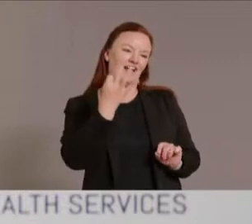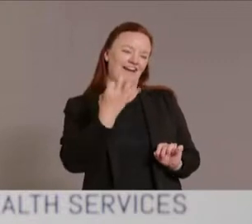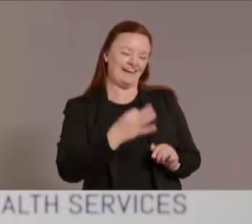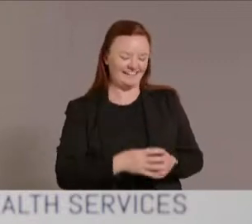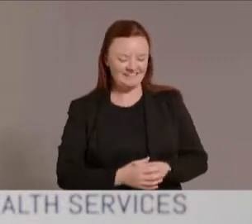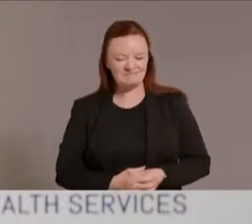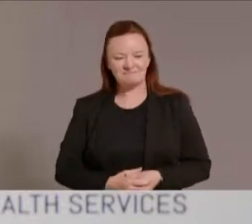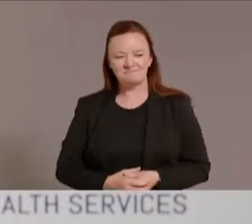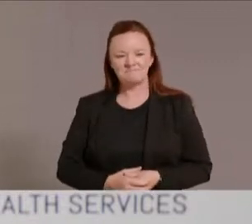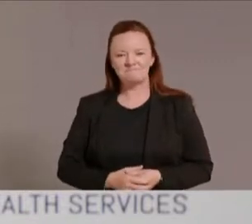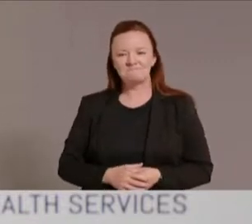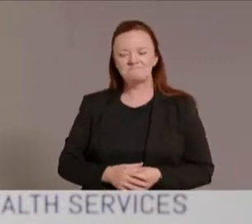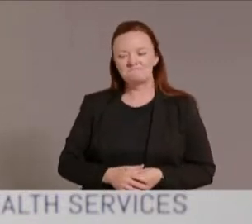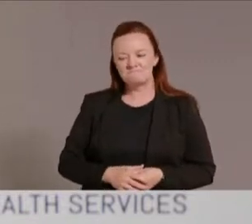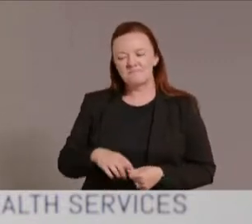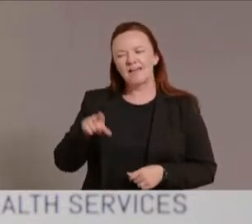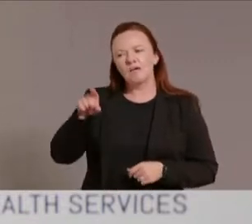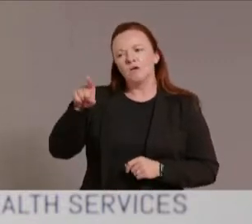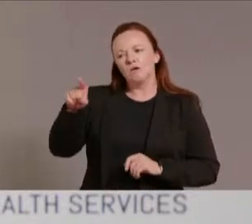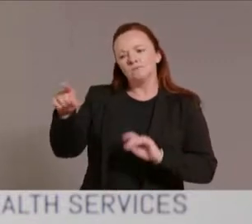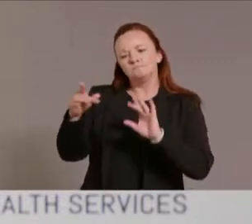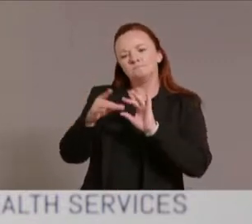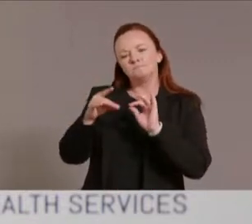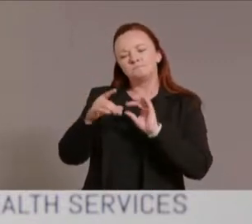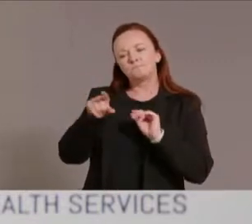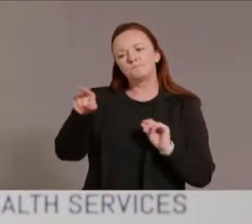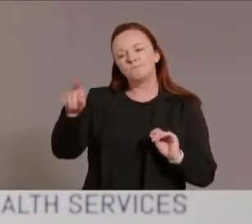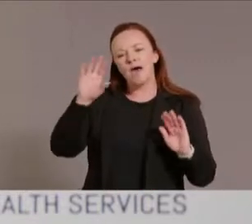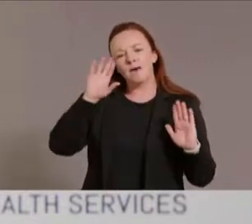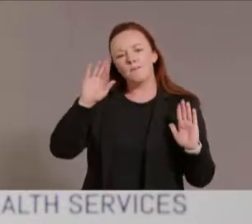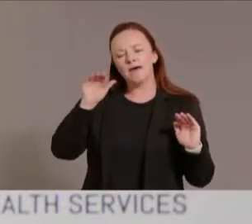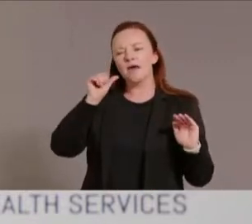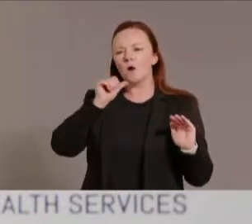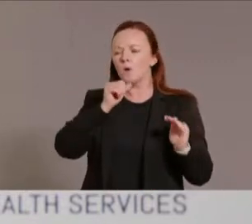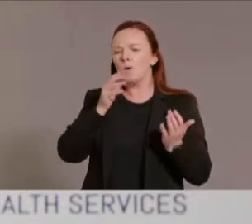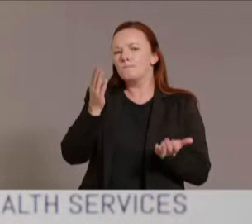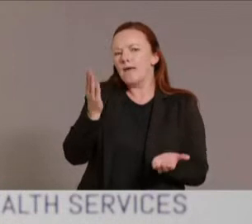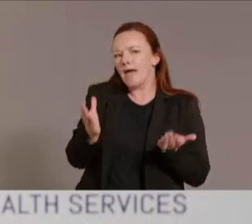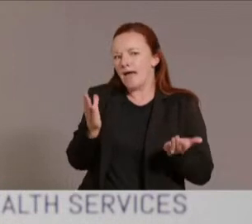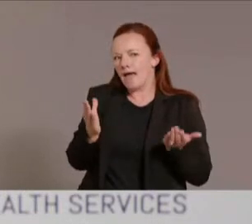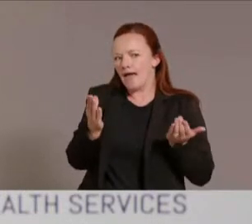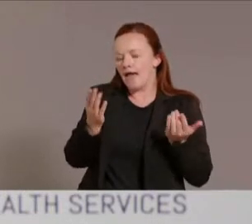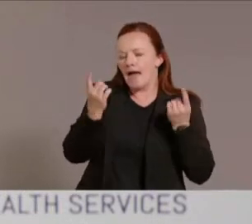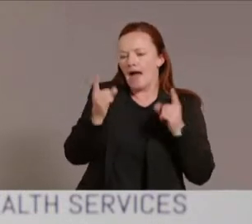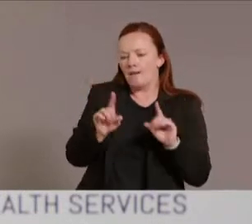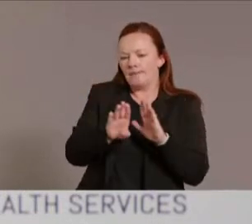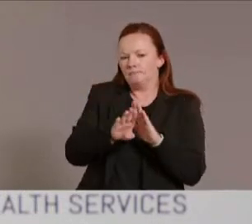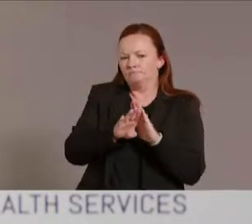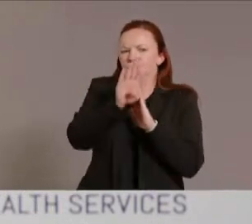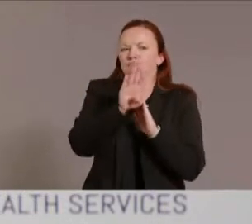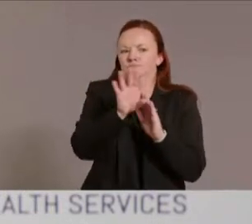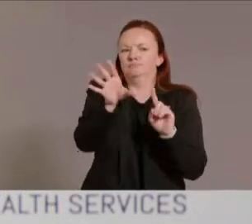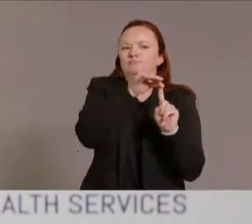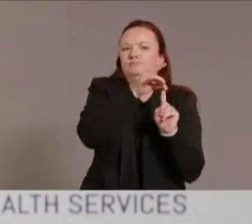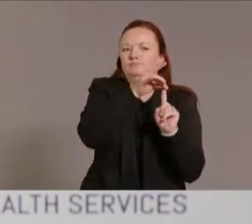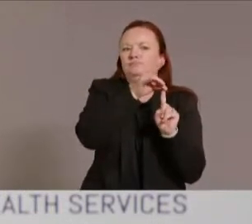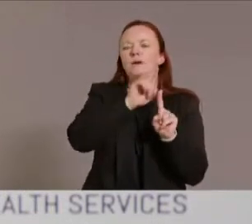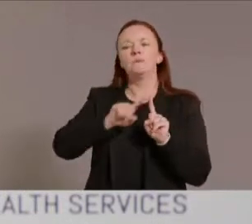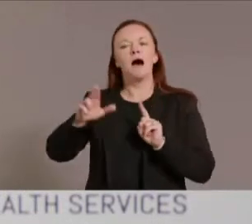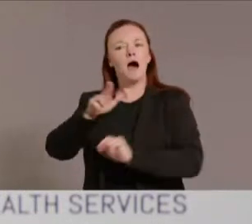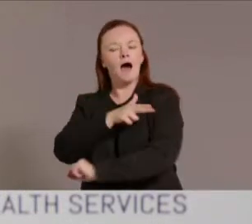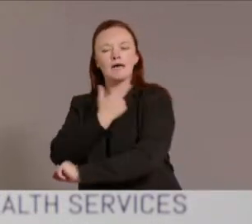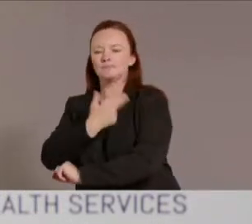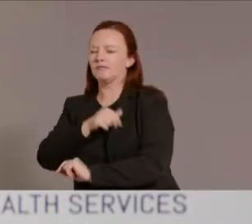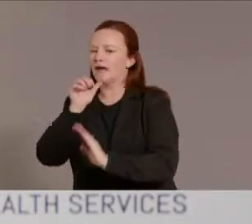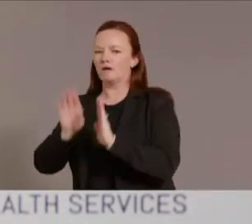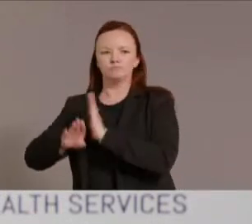mentioned that you would expect that Arizona could possibly see another surge, but hospitalizations would not increase.